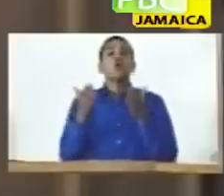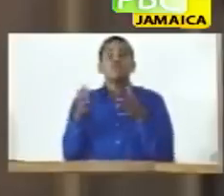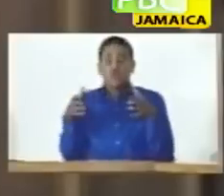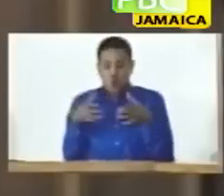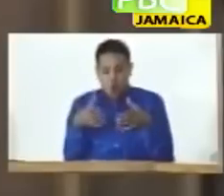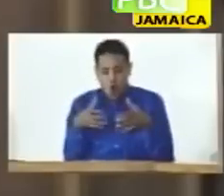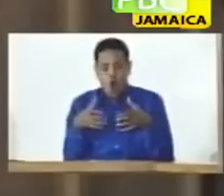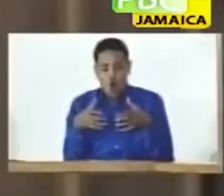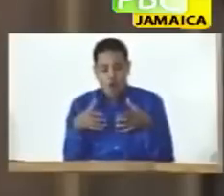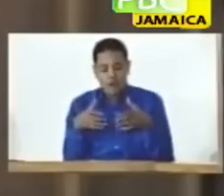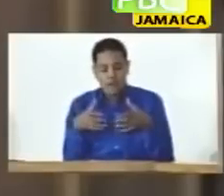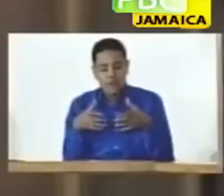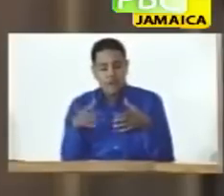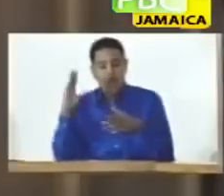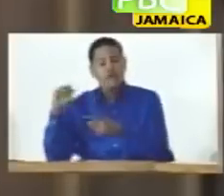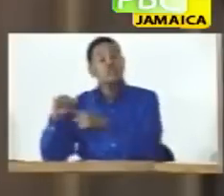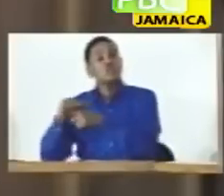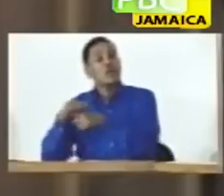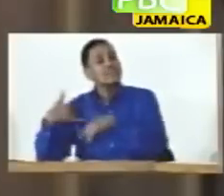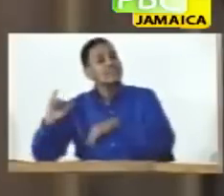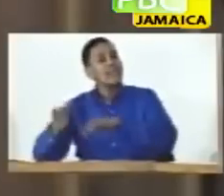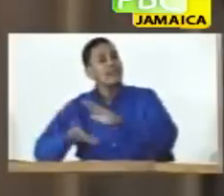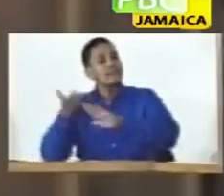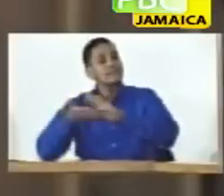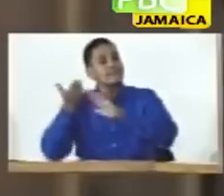training continues.